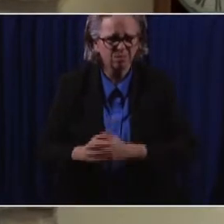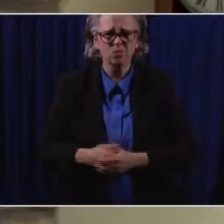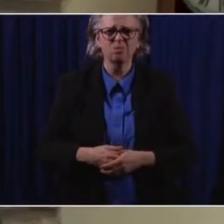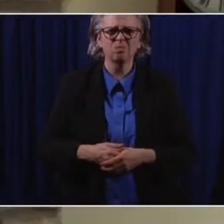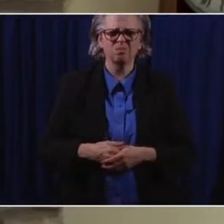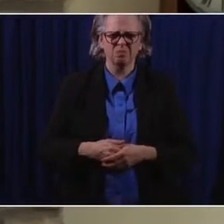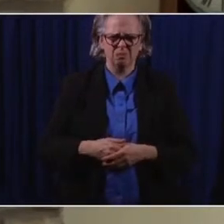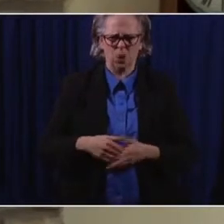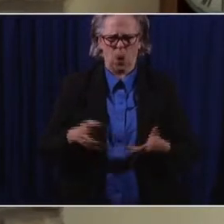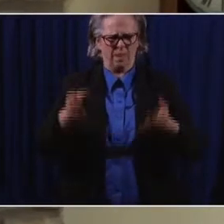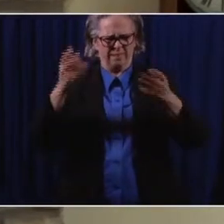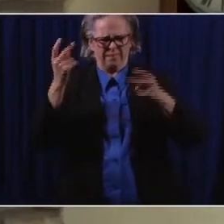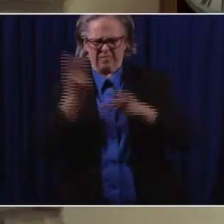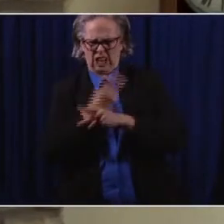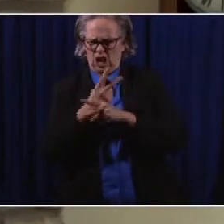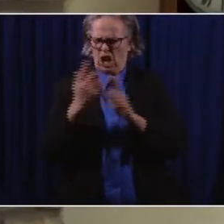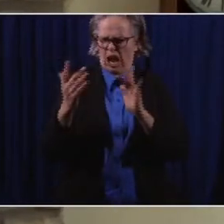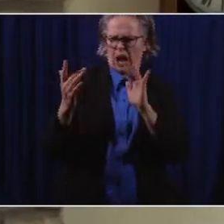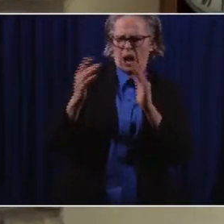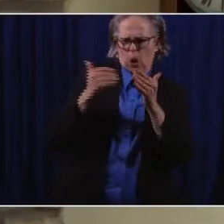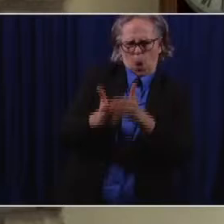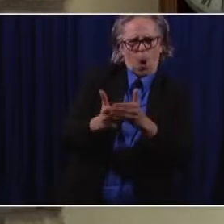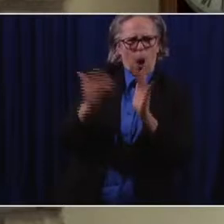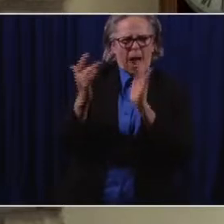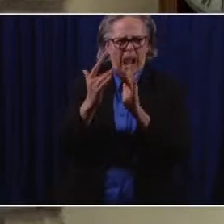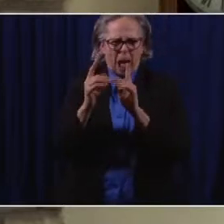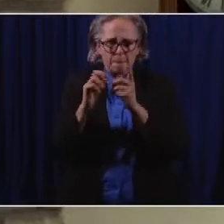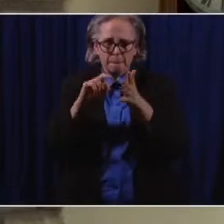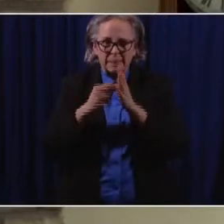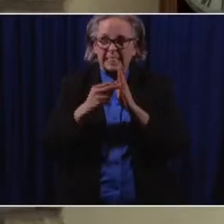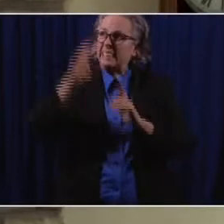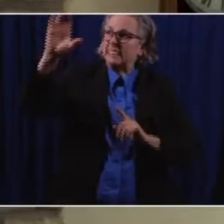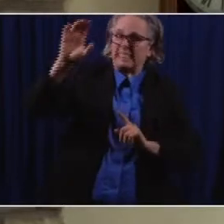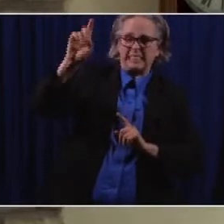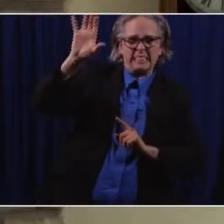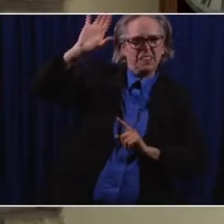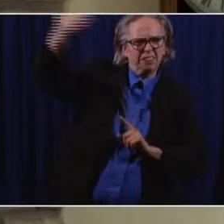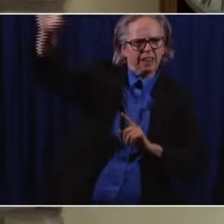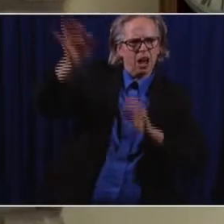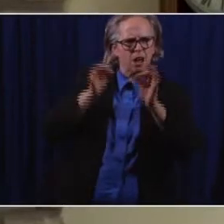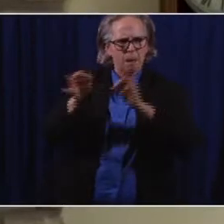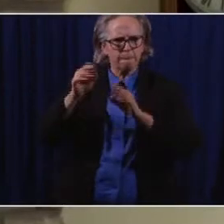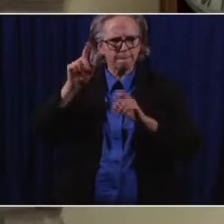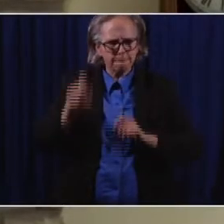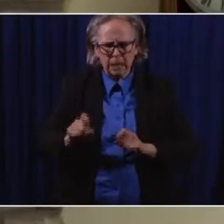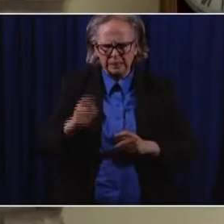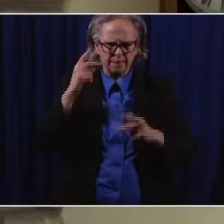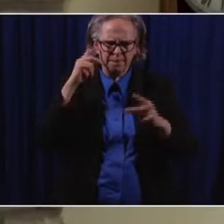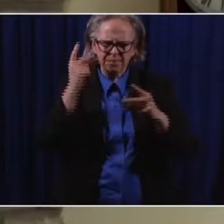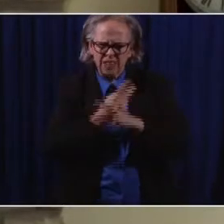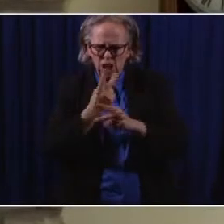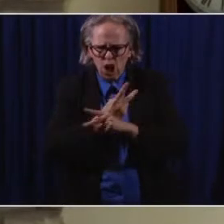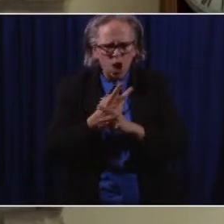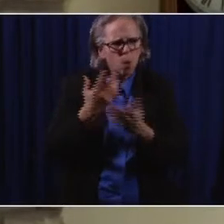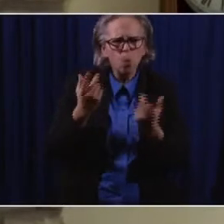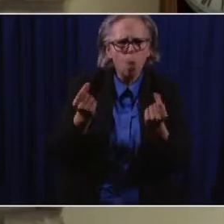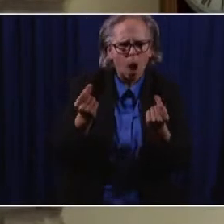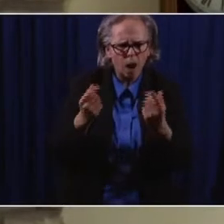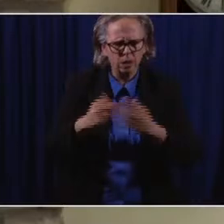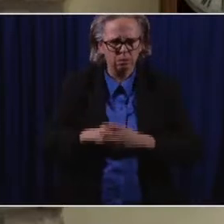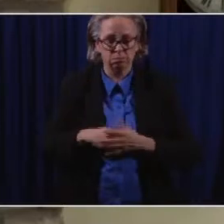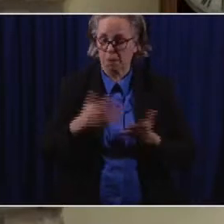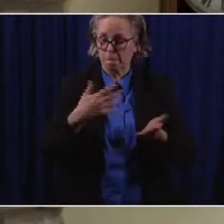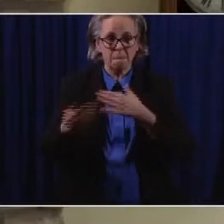contact should be made, this is what the CDC says, irrespective of whether the person with COVID-19 or the contact was wearing